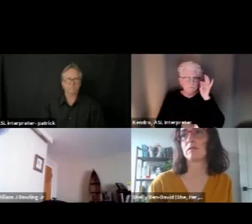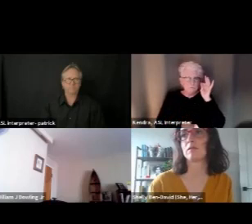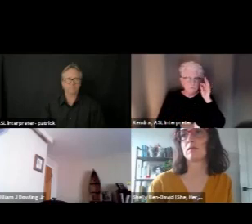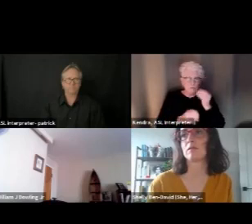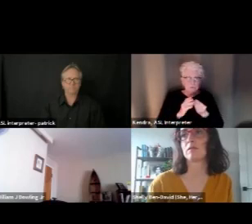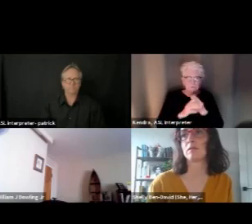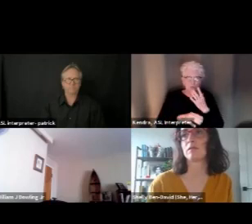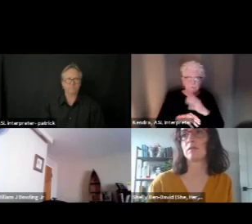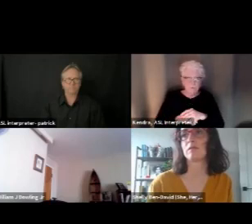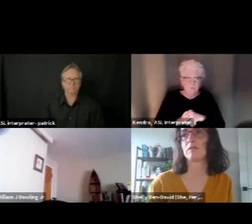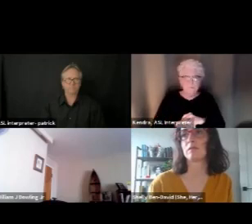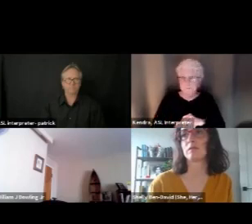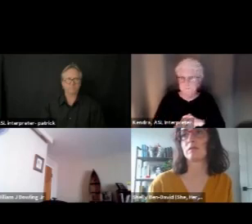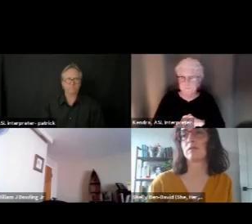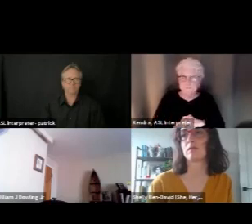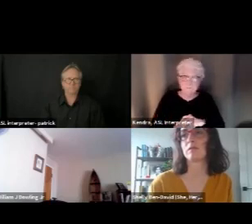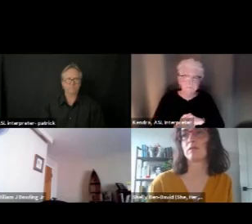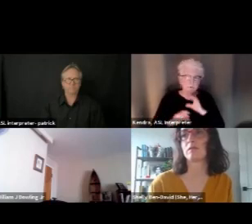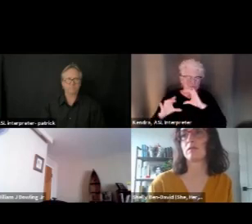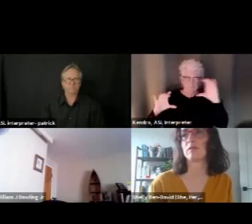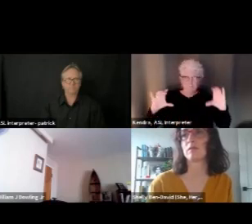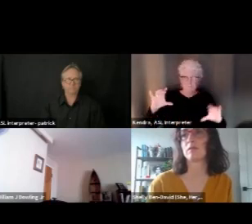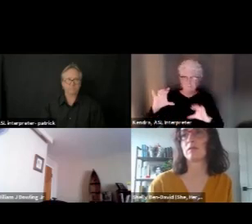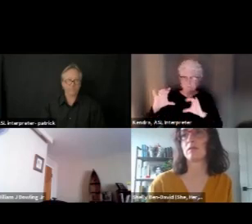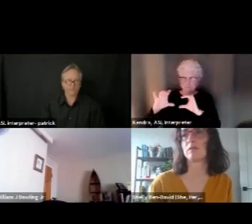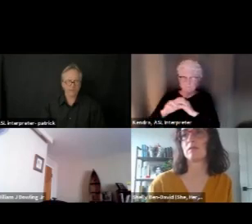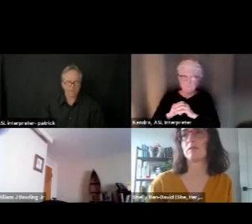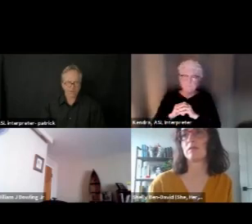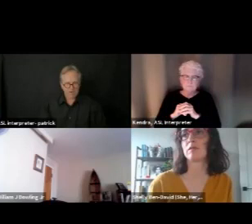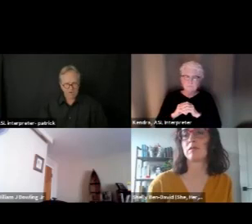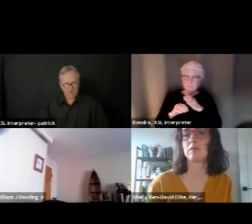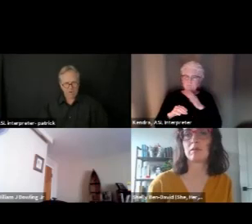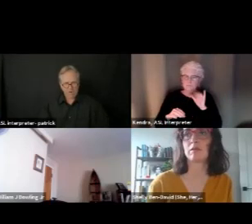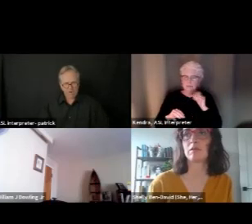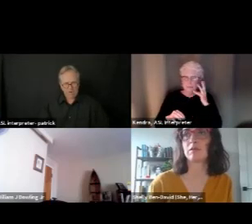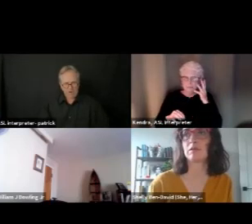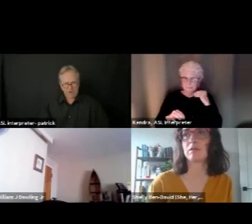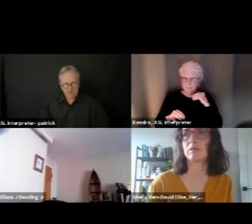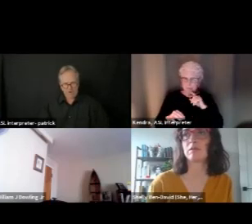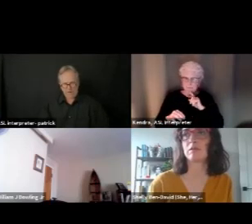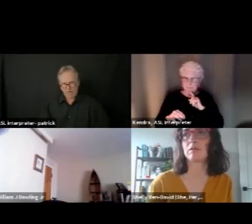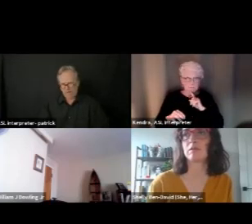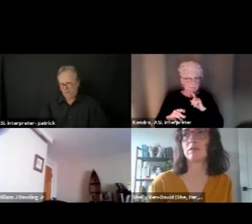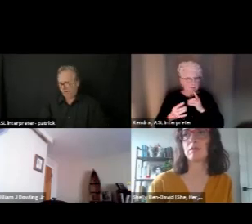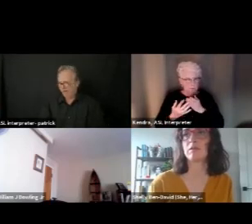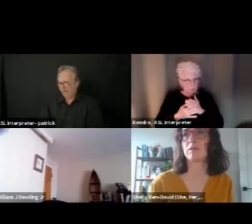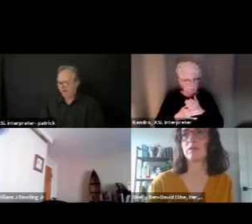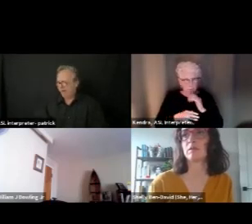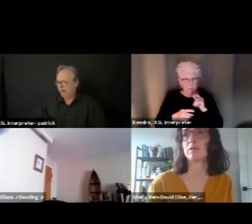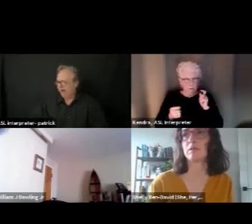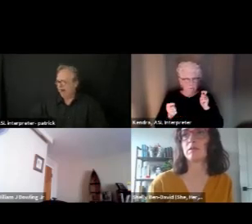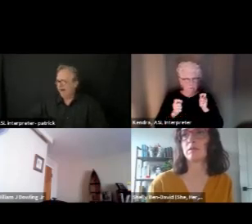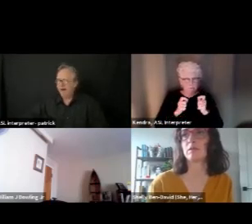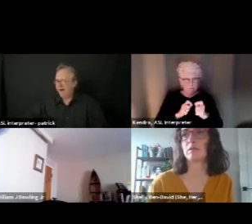are, after an adversity such as psychosis, are completely transformed by their experiences, and they experience all